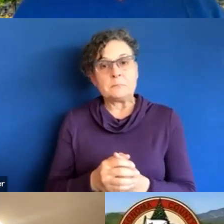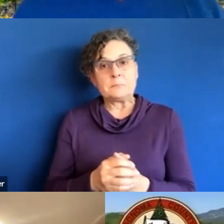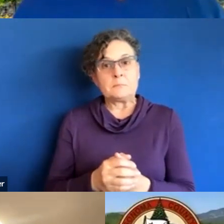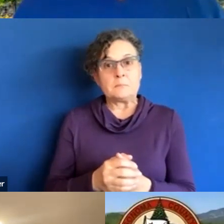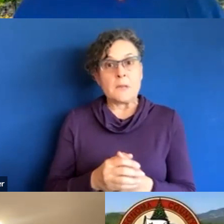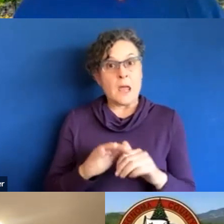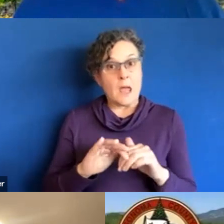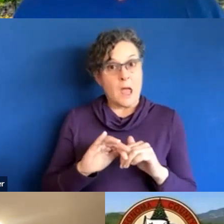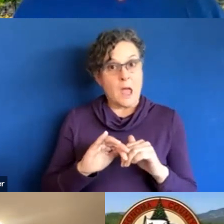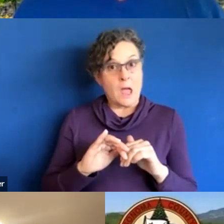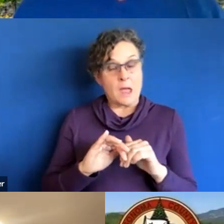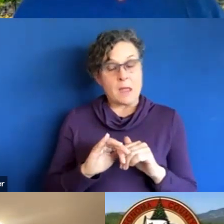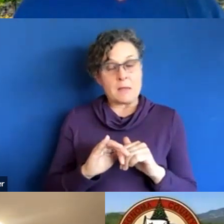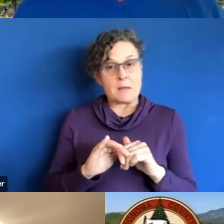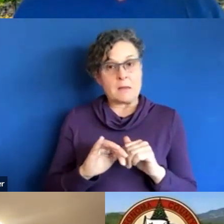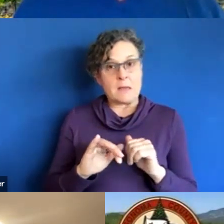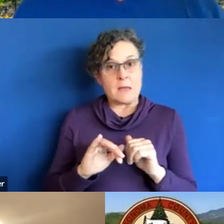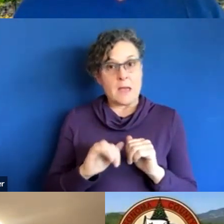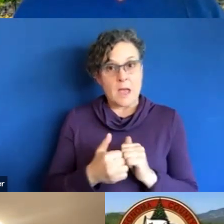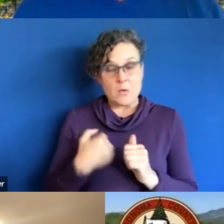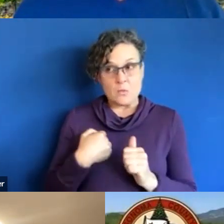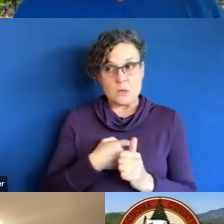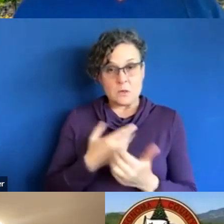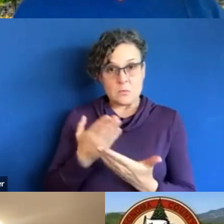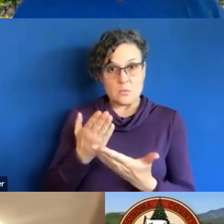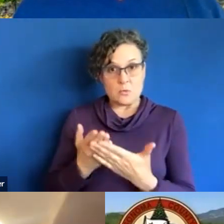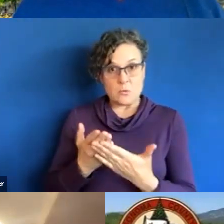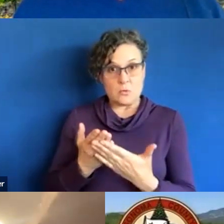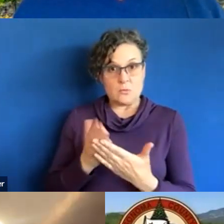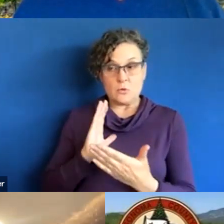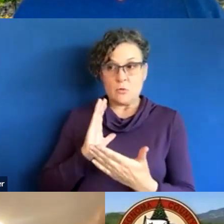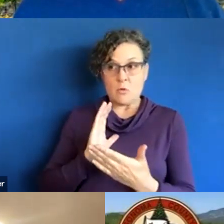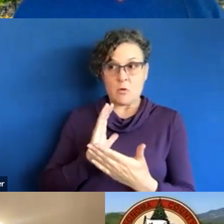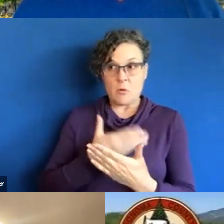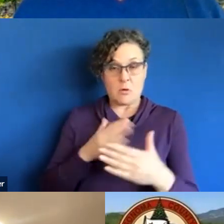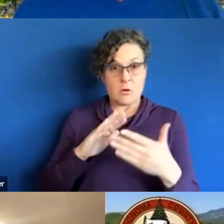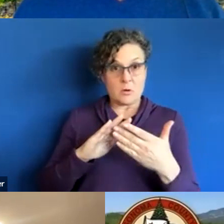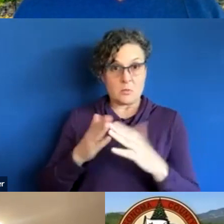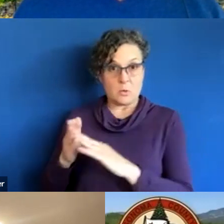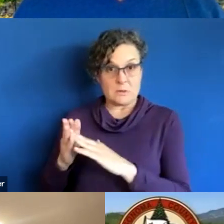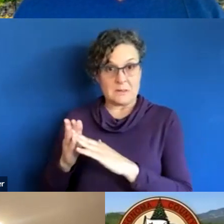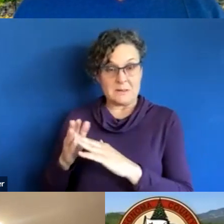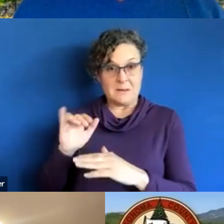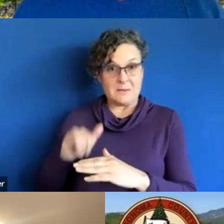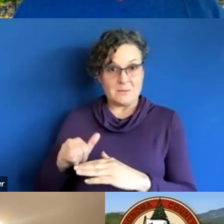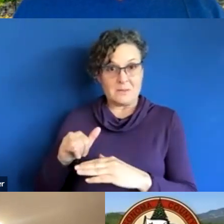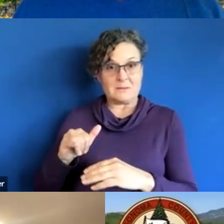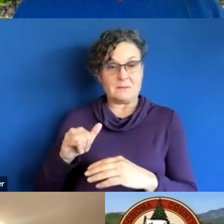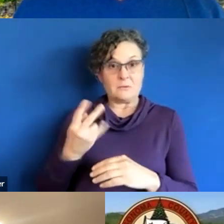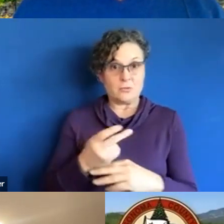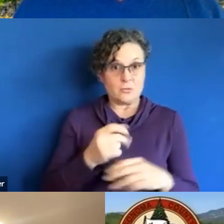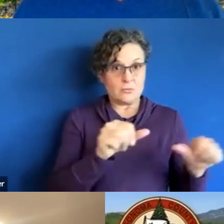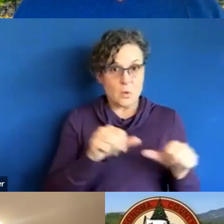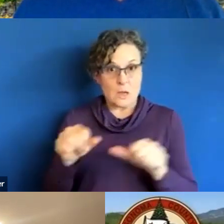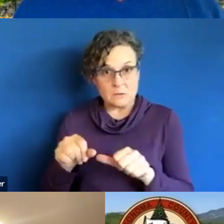community that this is a step in the right direction for homelessness not a step backwards for